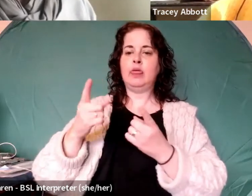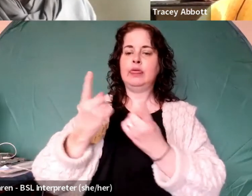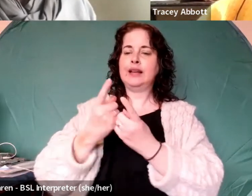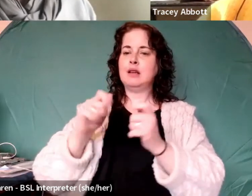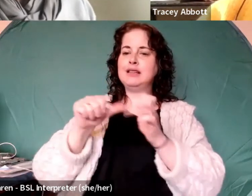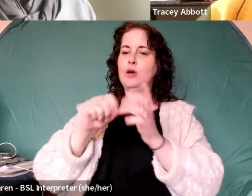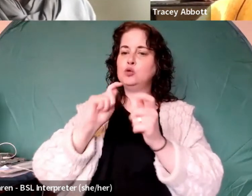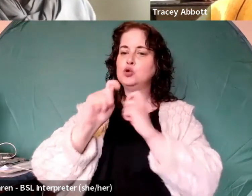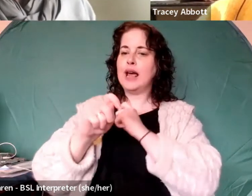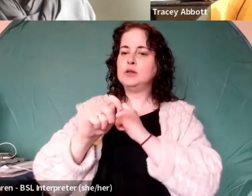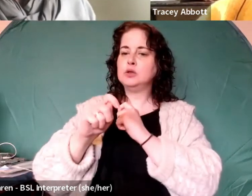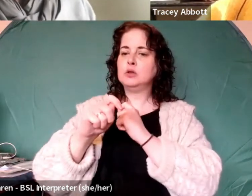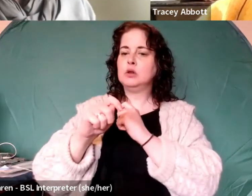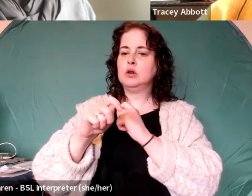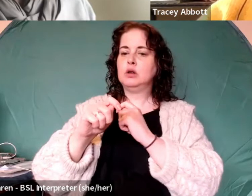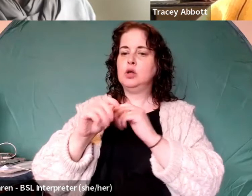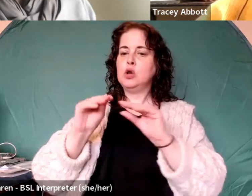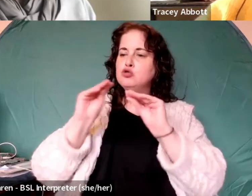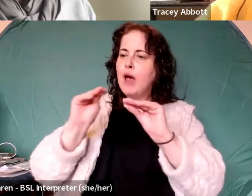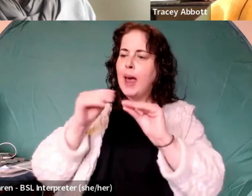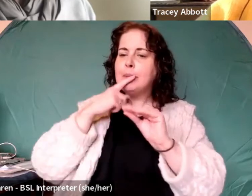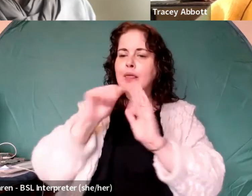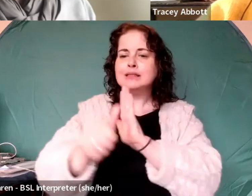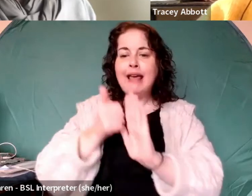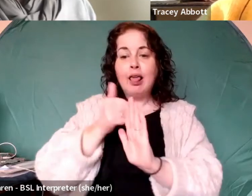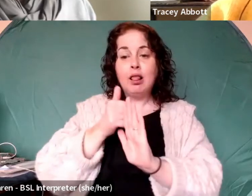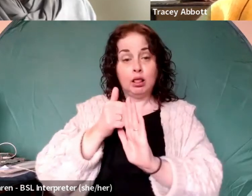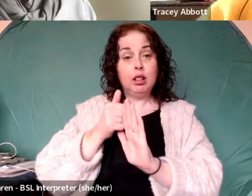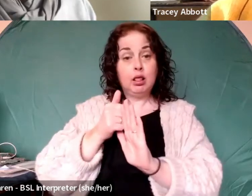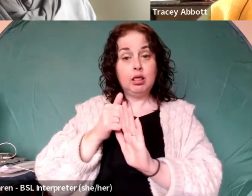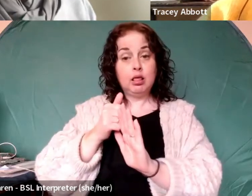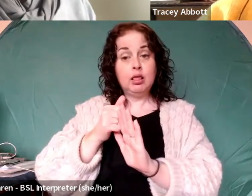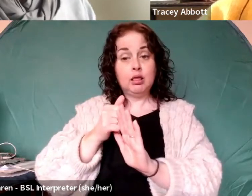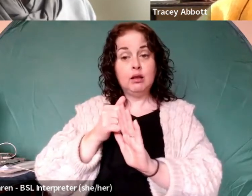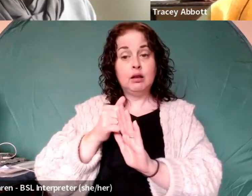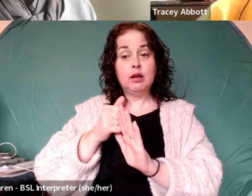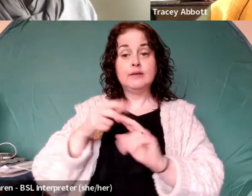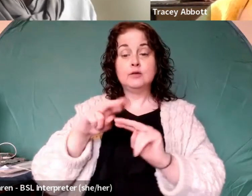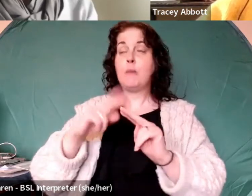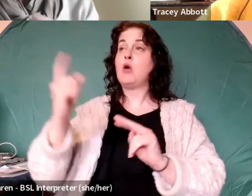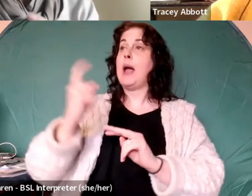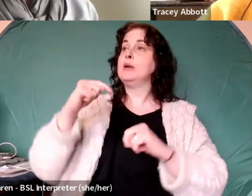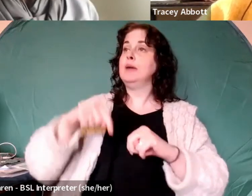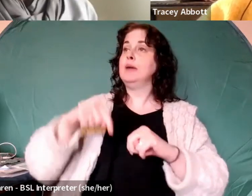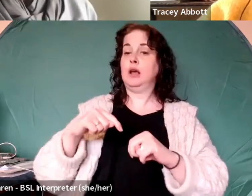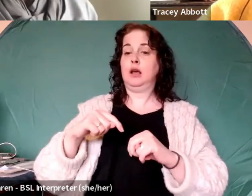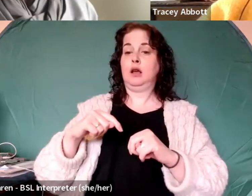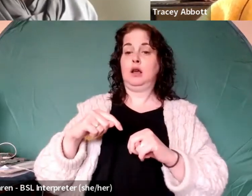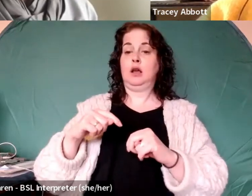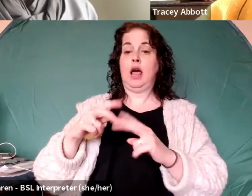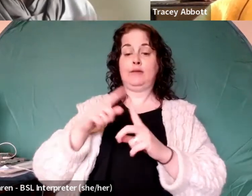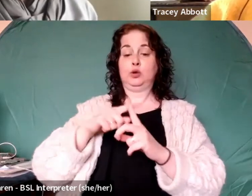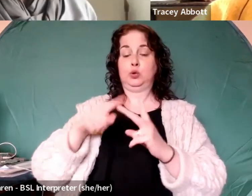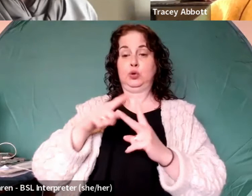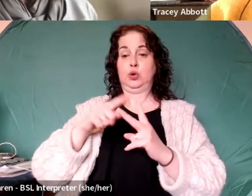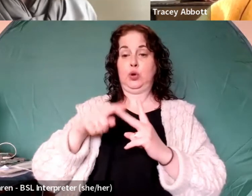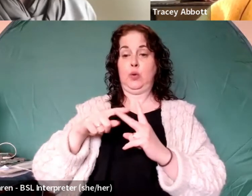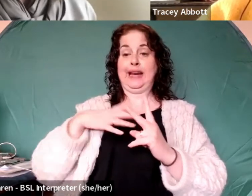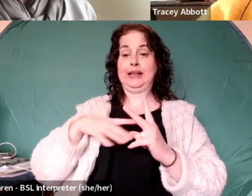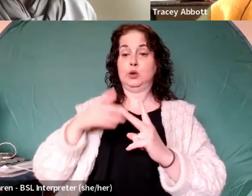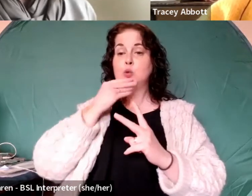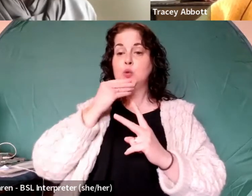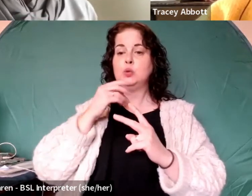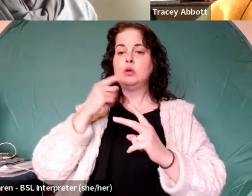I always think you can train people in skills and tasks. If somebody came to me, if we had two candidates and we needed them to use